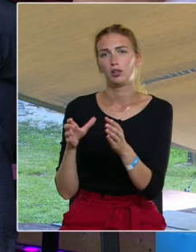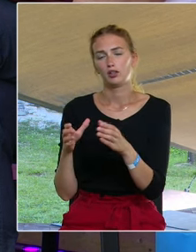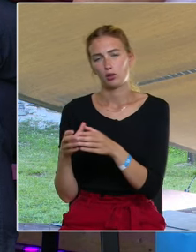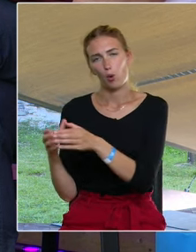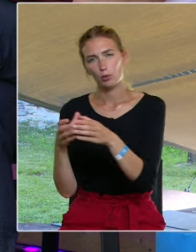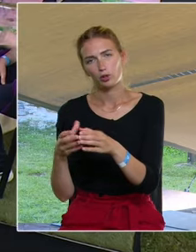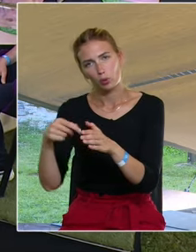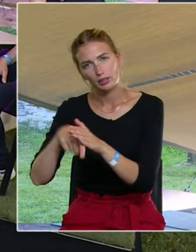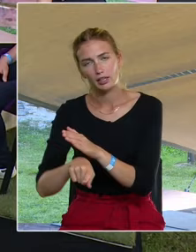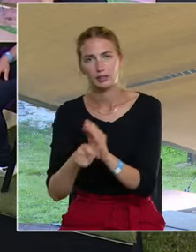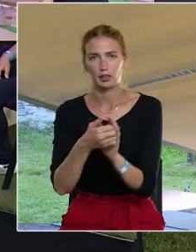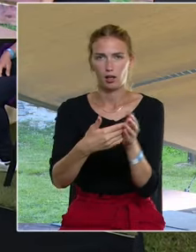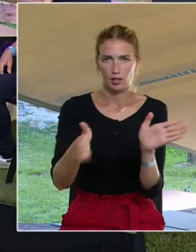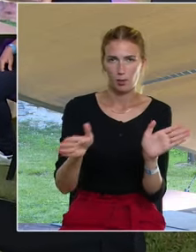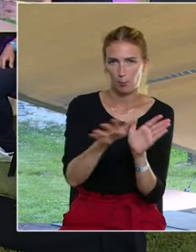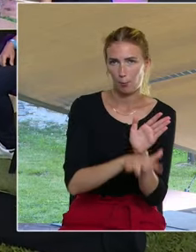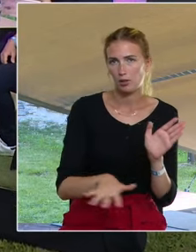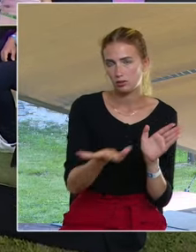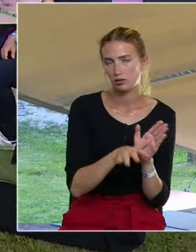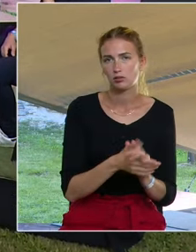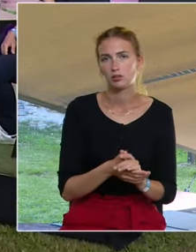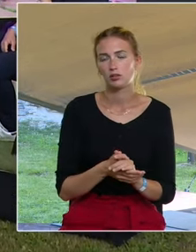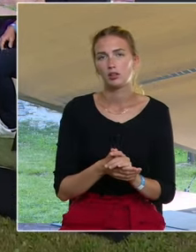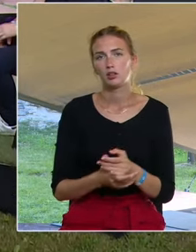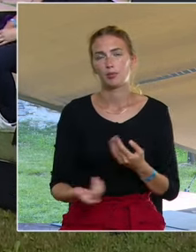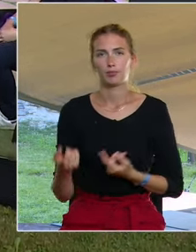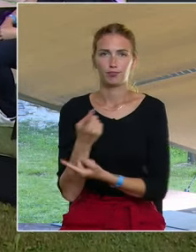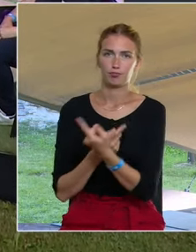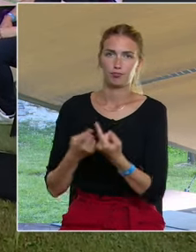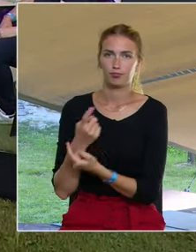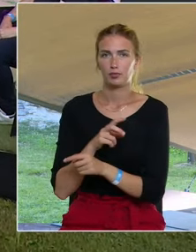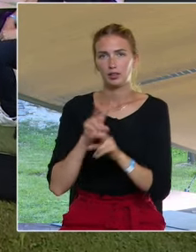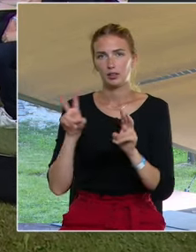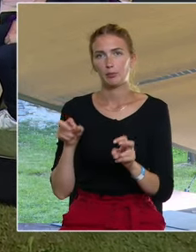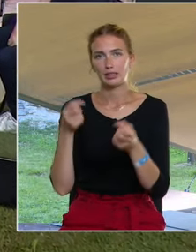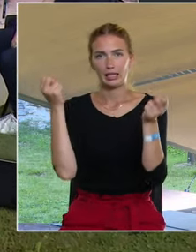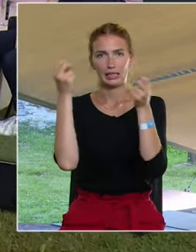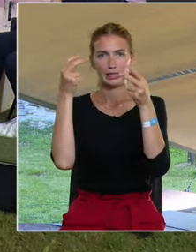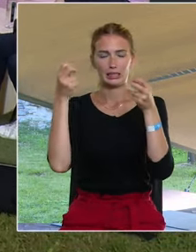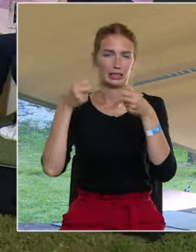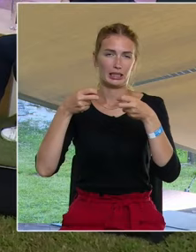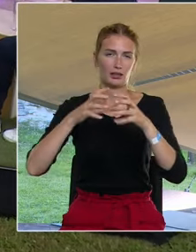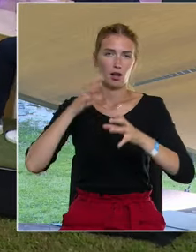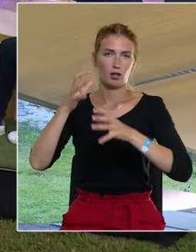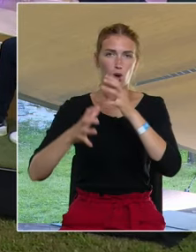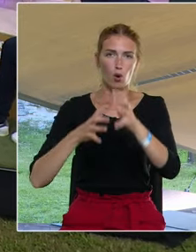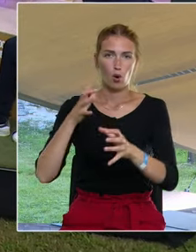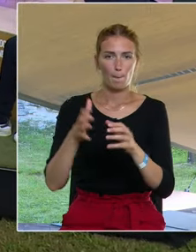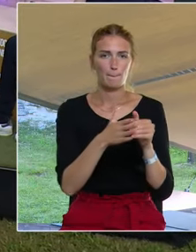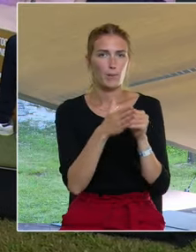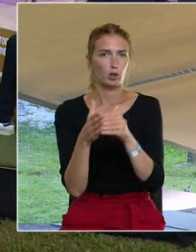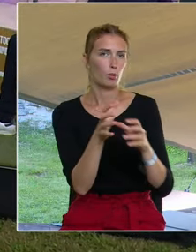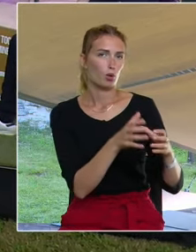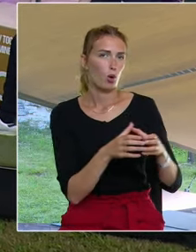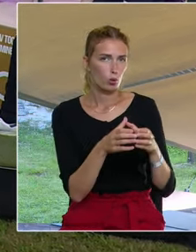worst and the good. So in many ways, we were talking about the way how this new digital space is very much community driven, but it also